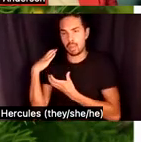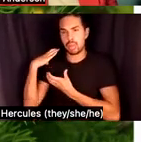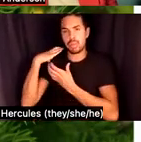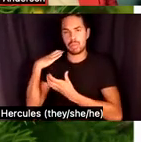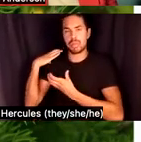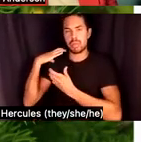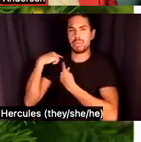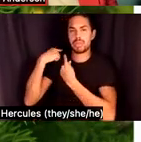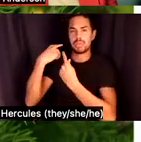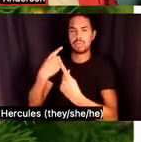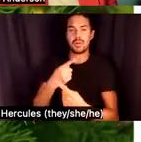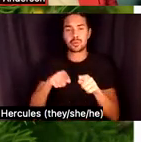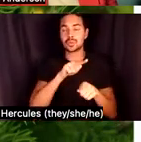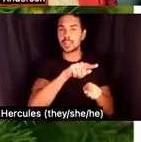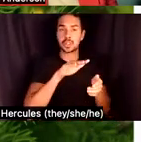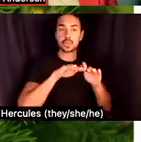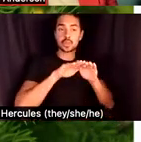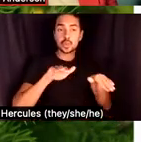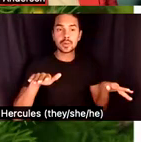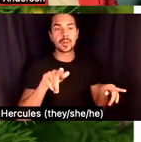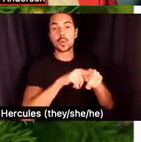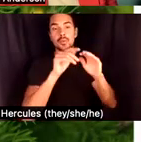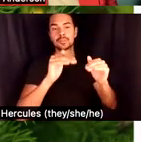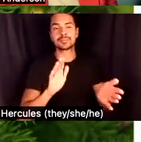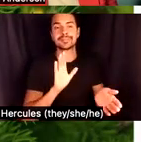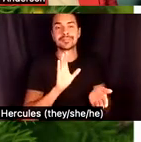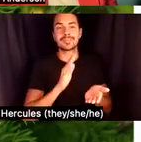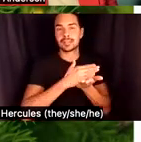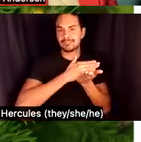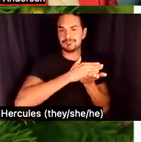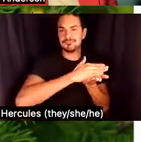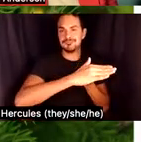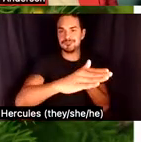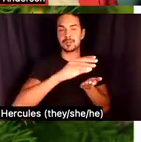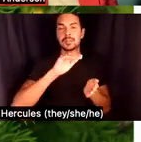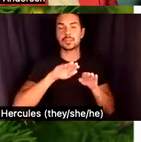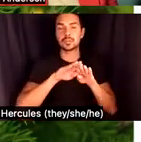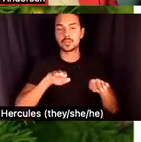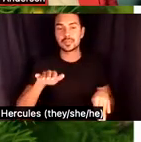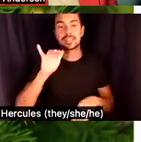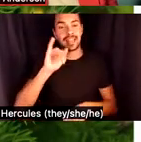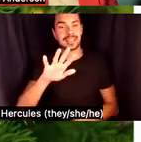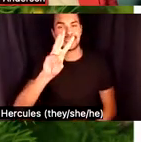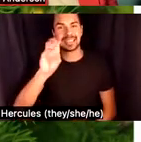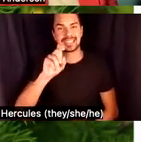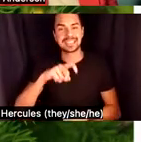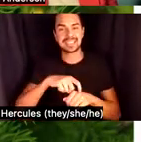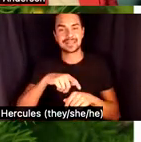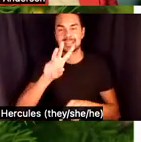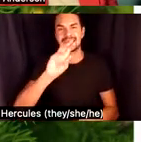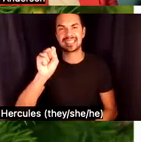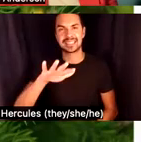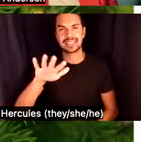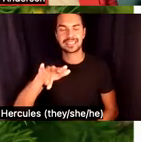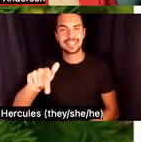removal of children. And that's, both the 60s scoop in Canada, which I've been meeting more and more folks who are impacted by that, as well